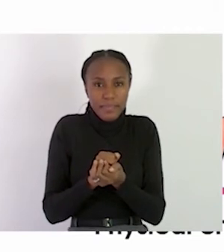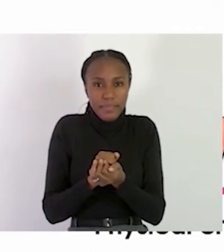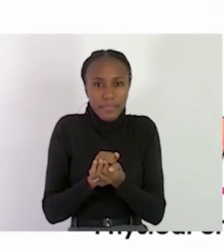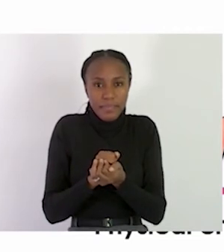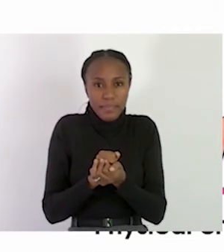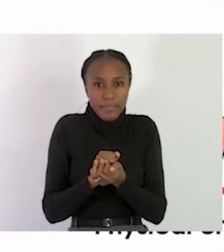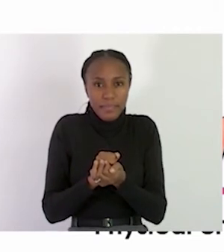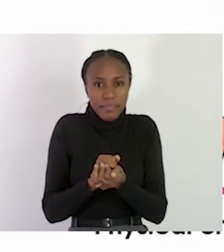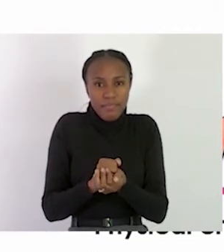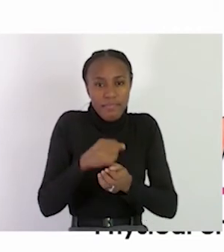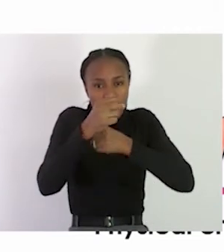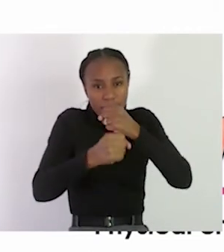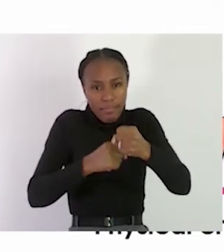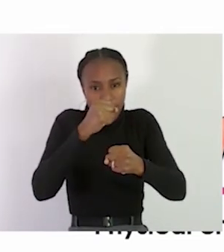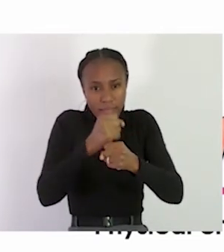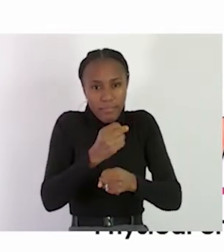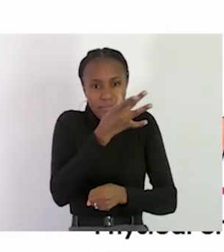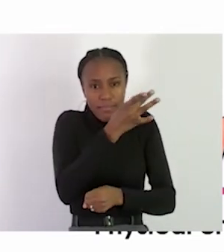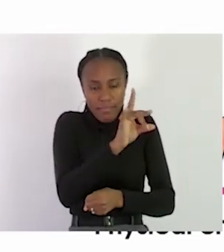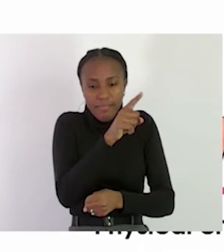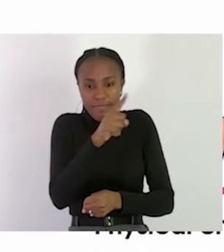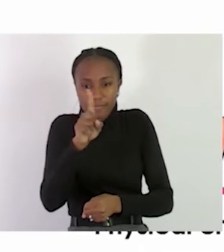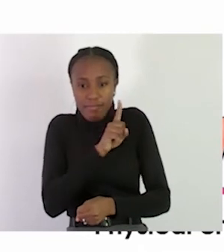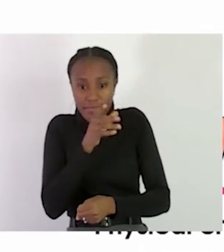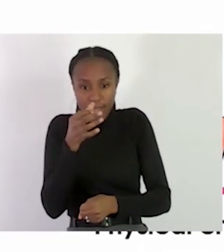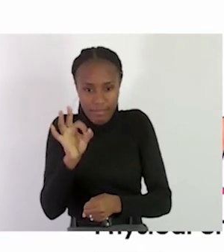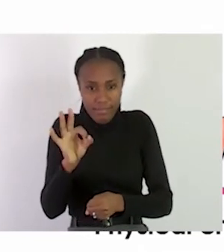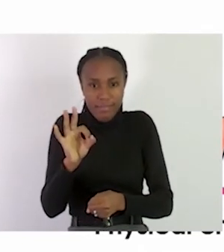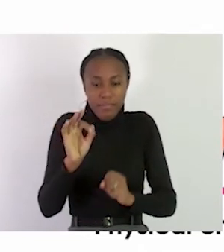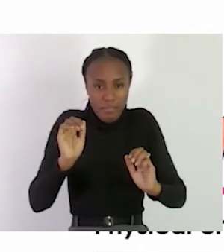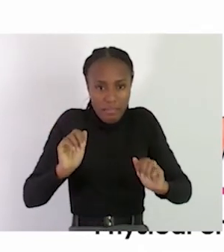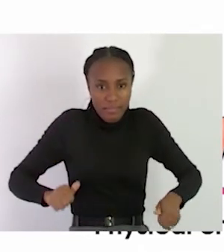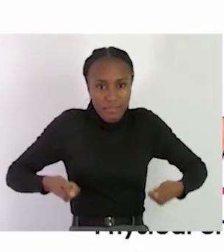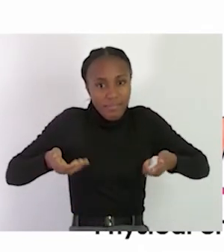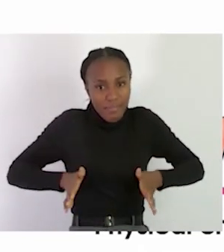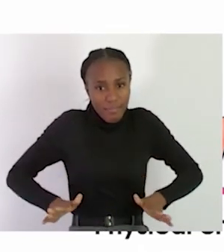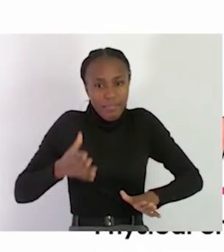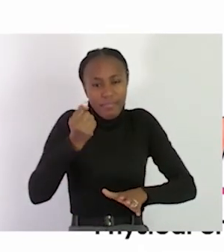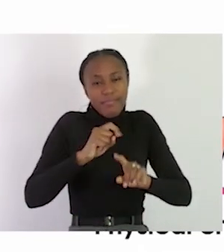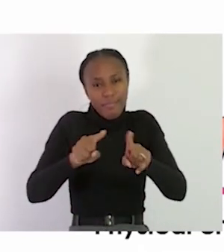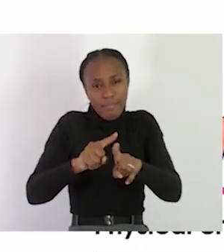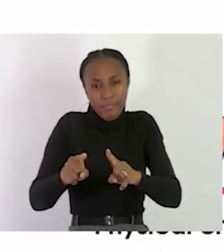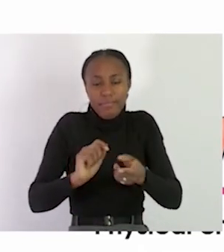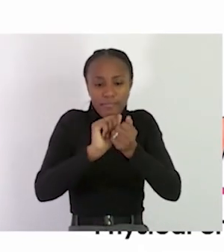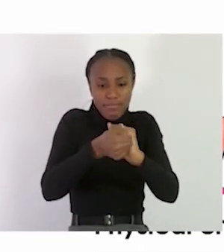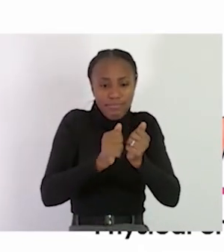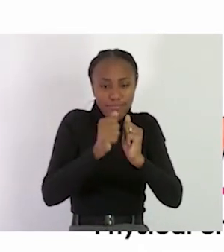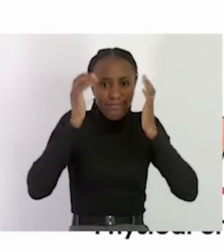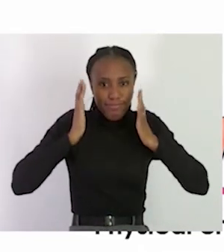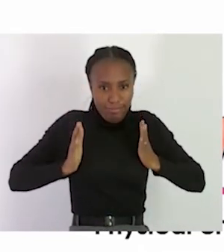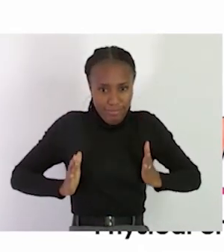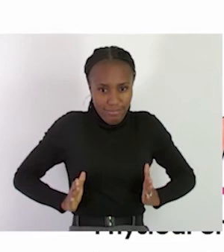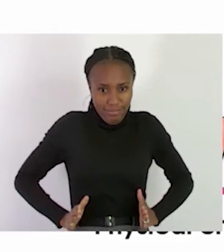When we are between the ages of 7 to 19, boys and girls go through certain changes.